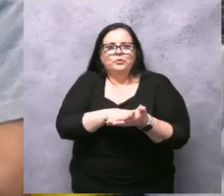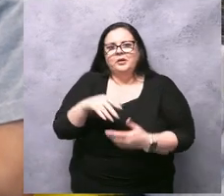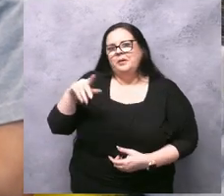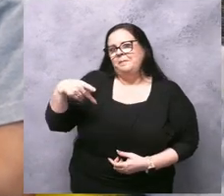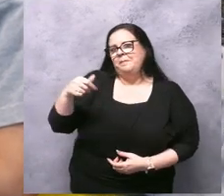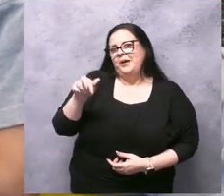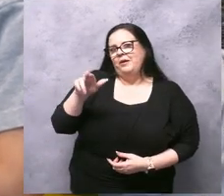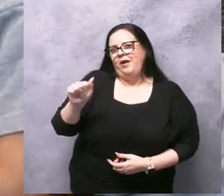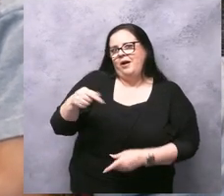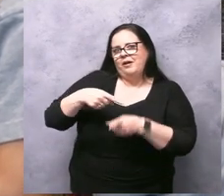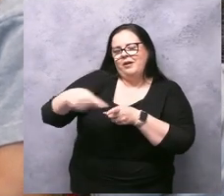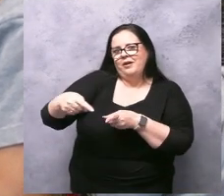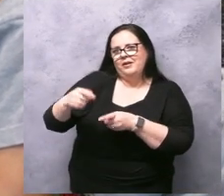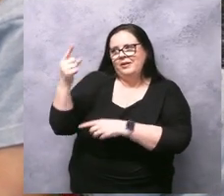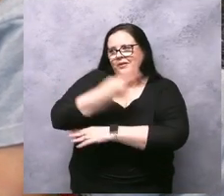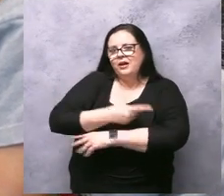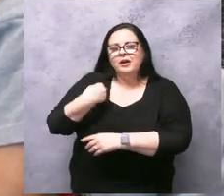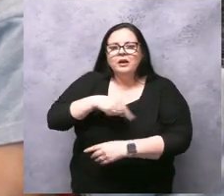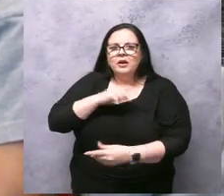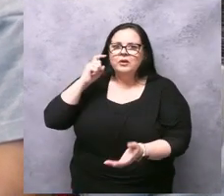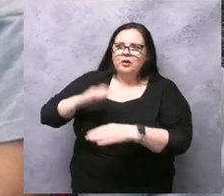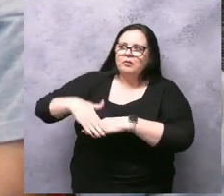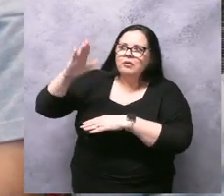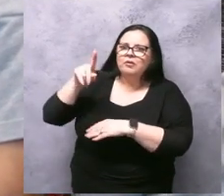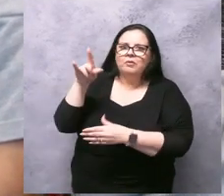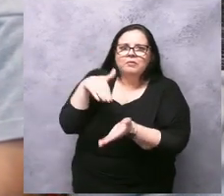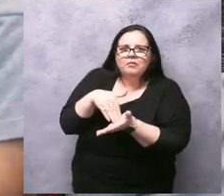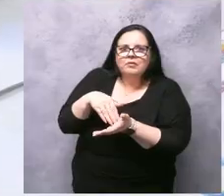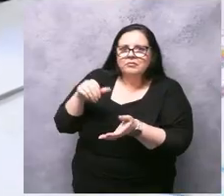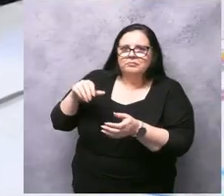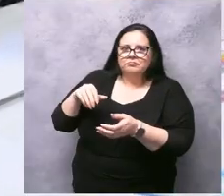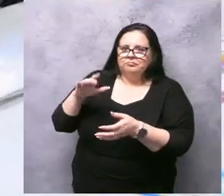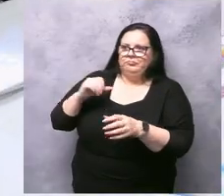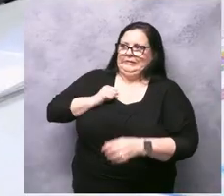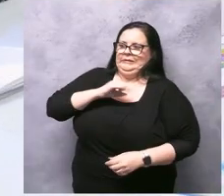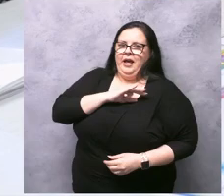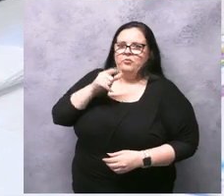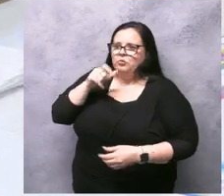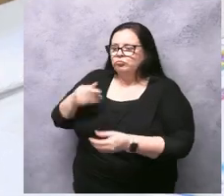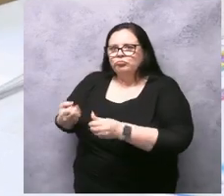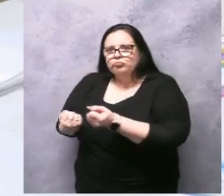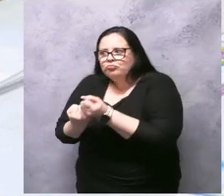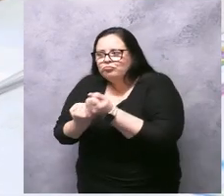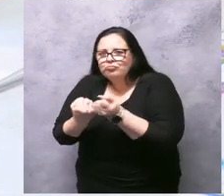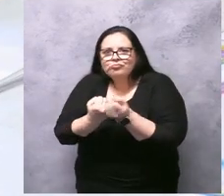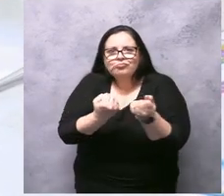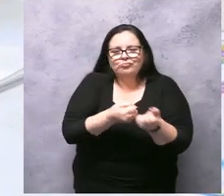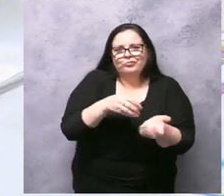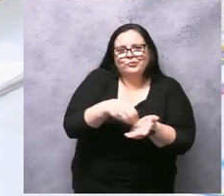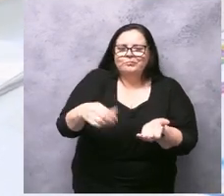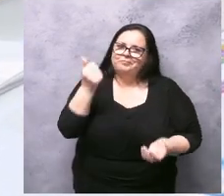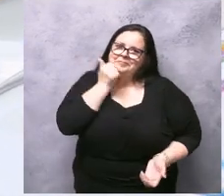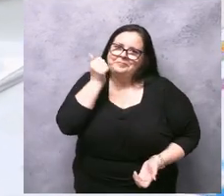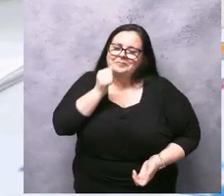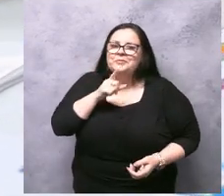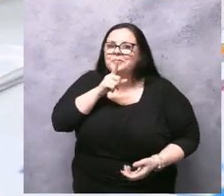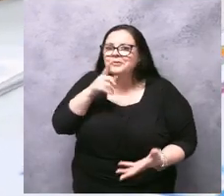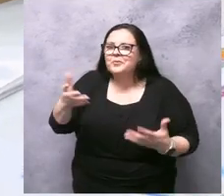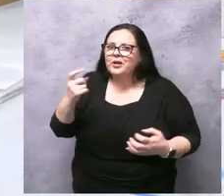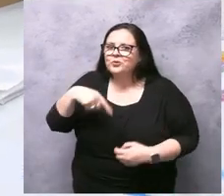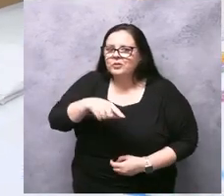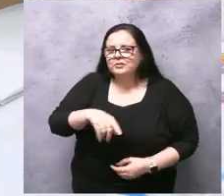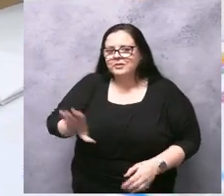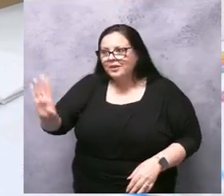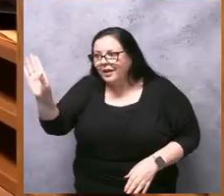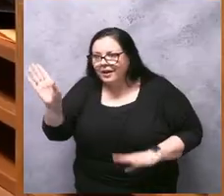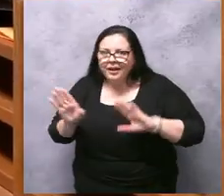a time to recognize the thousands of paraeducators across the district who bring out their best in our students. And we really would like you to walk by and